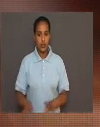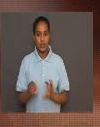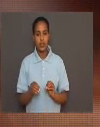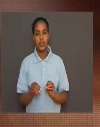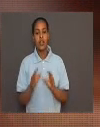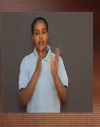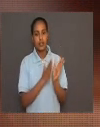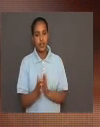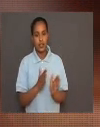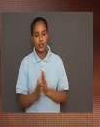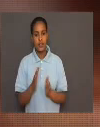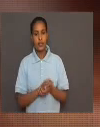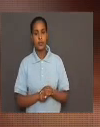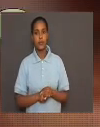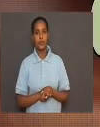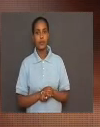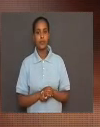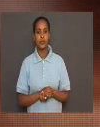Students, let's get ready.